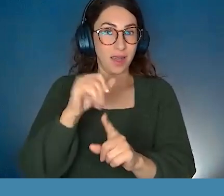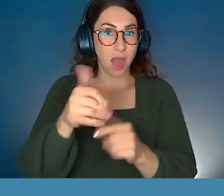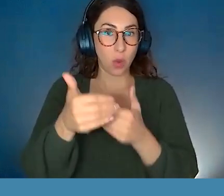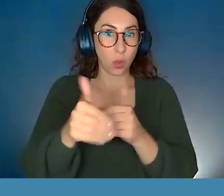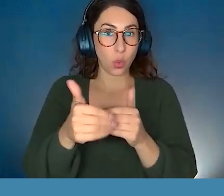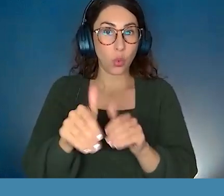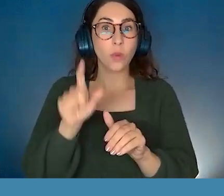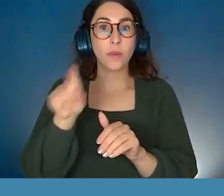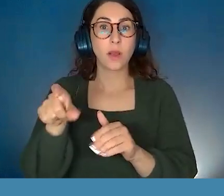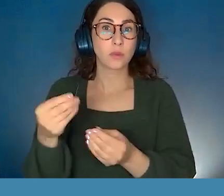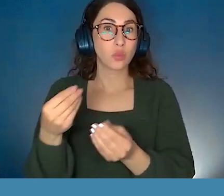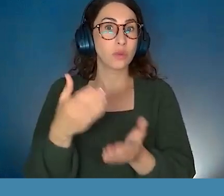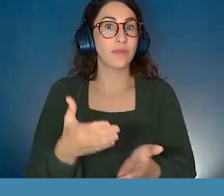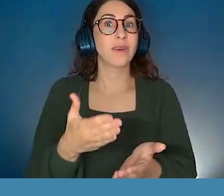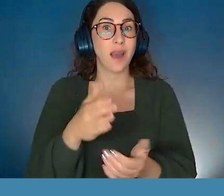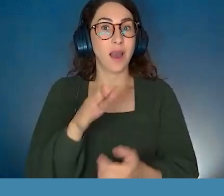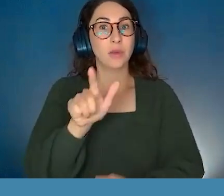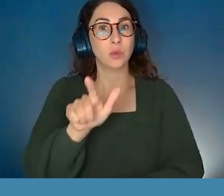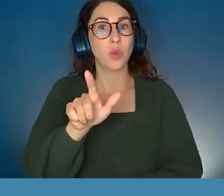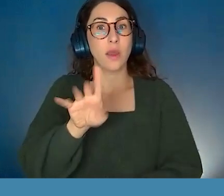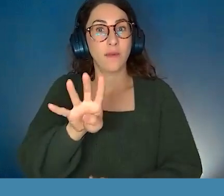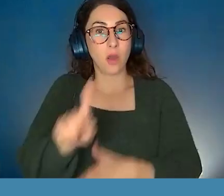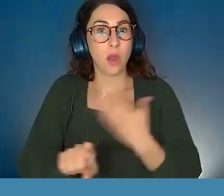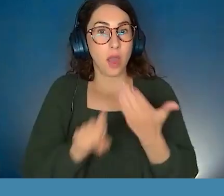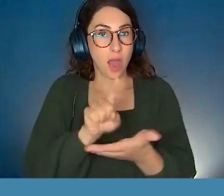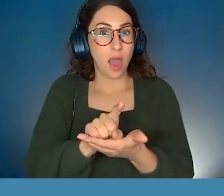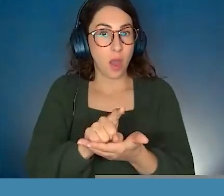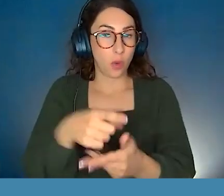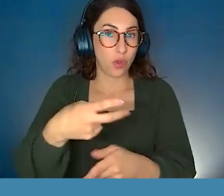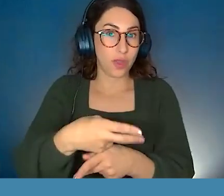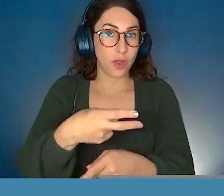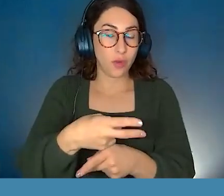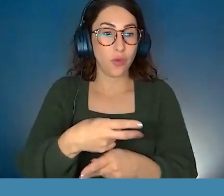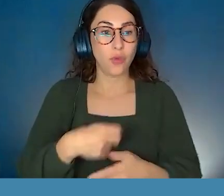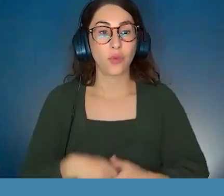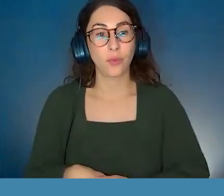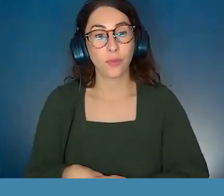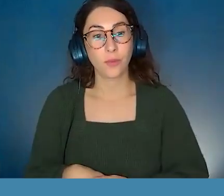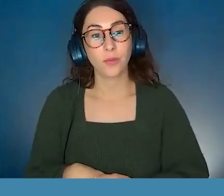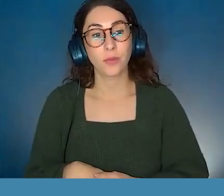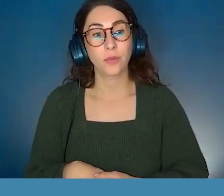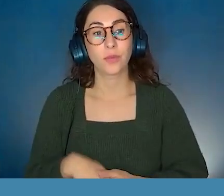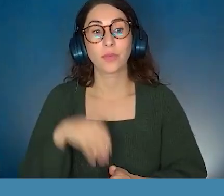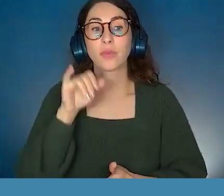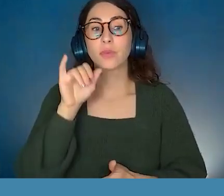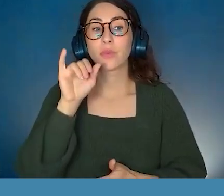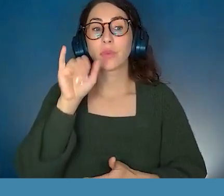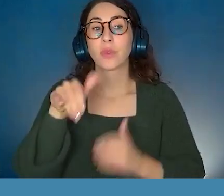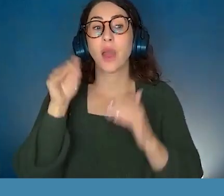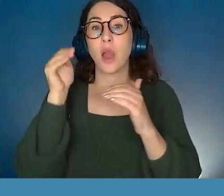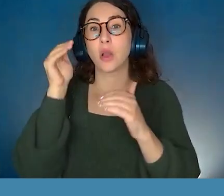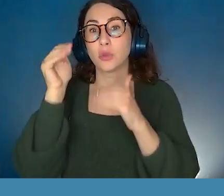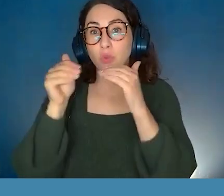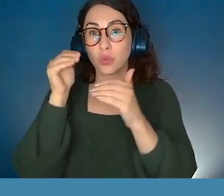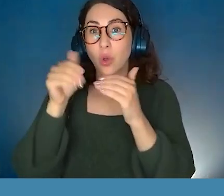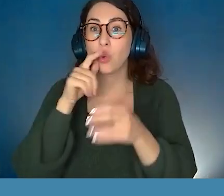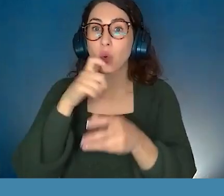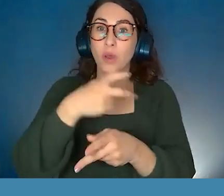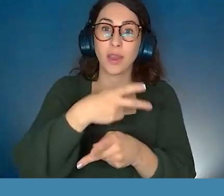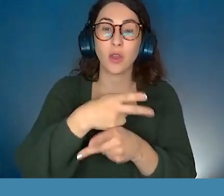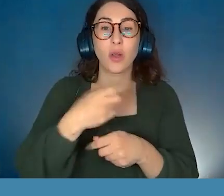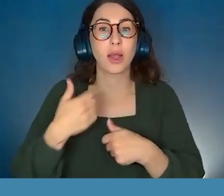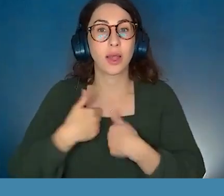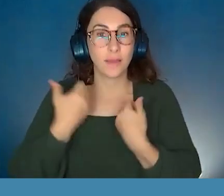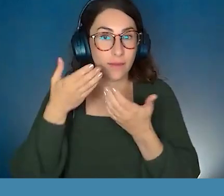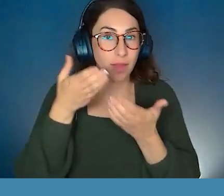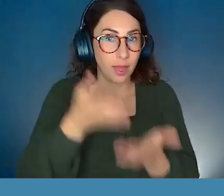must be on a 24-hour basis. The adult care provider must live in the home with the individuals. And